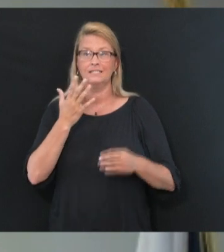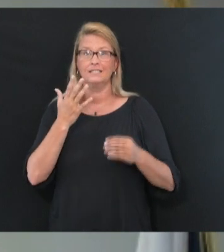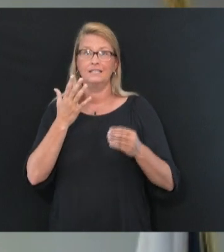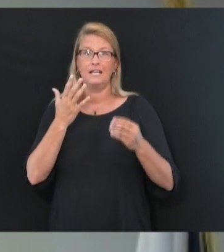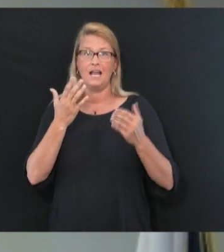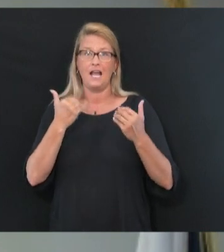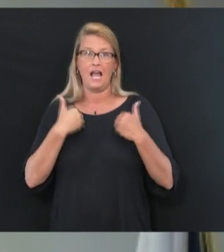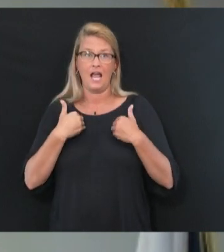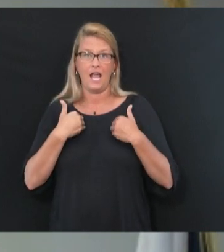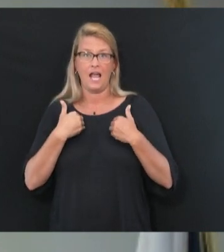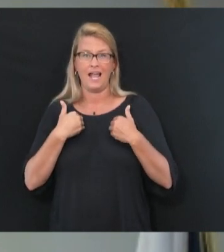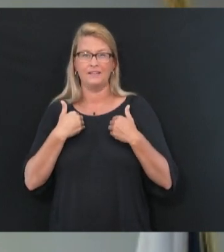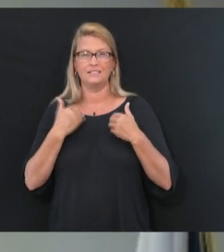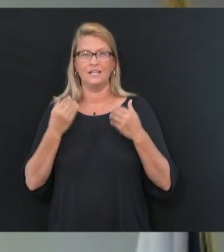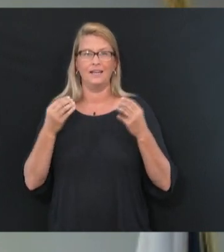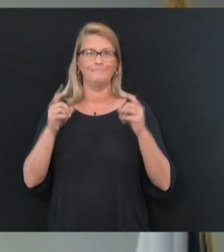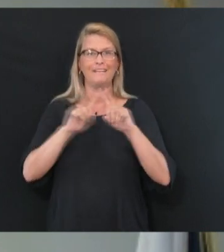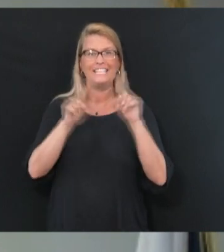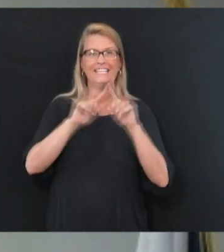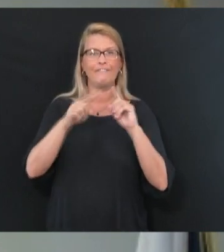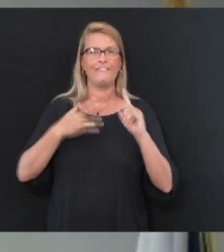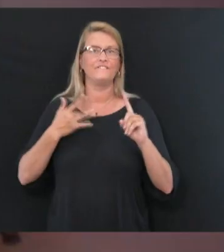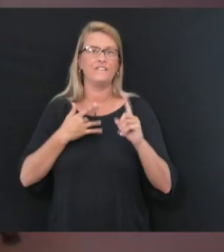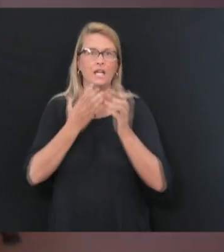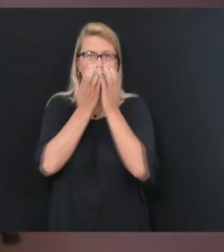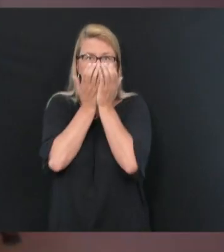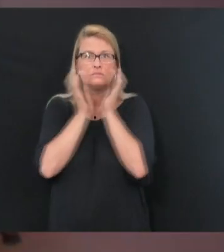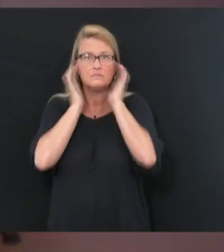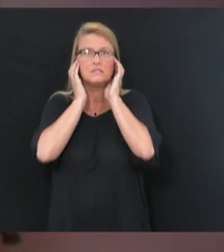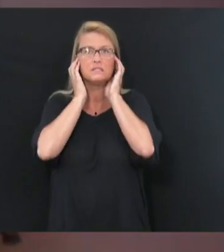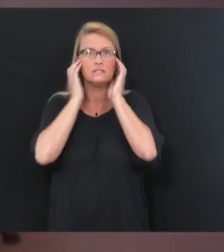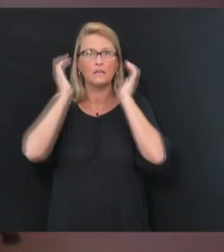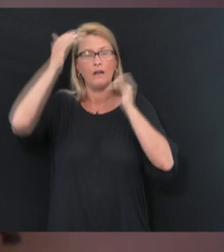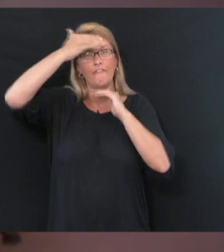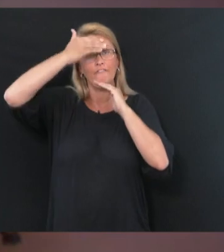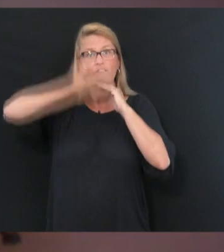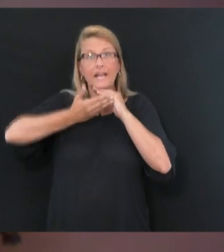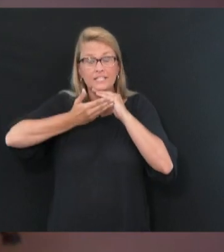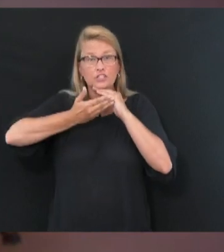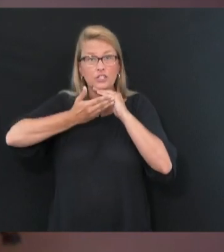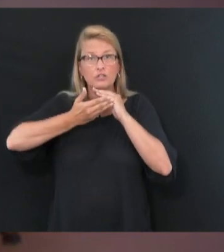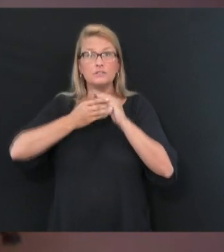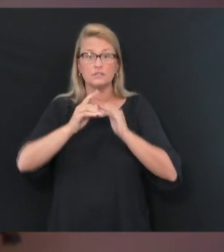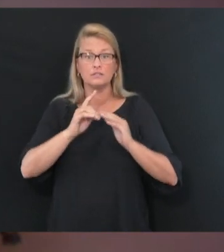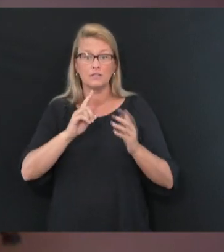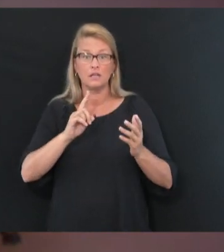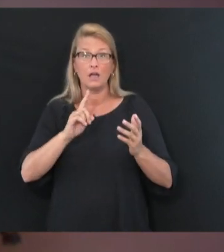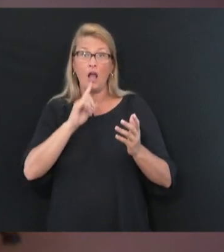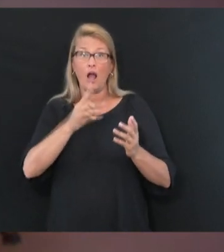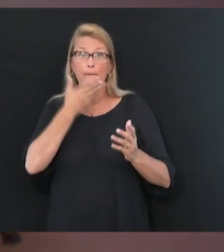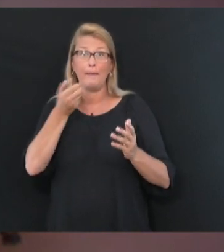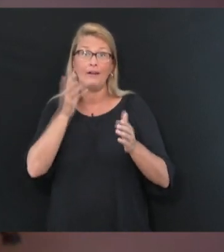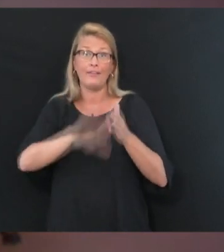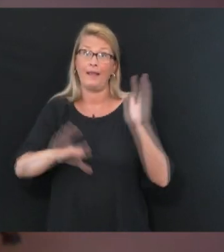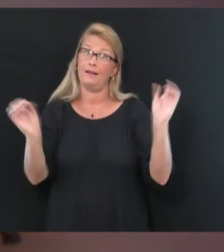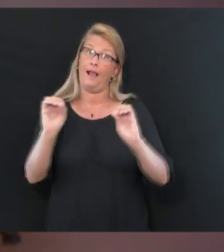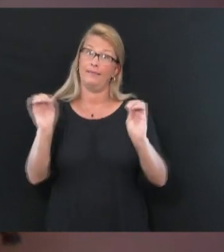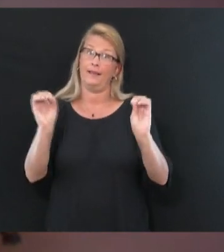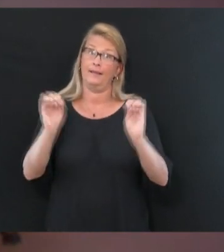the tighter fit versus the face shields. But certainly face shields are better than wearing nothing.